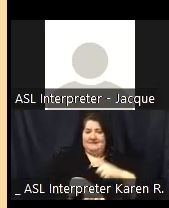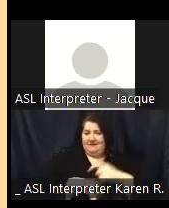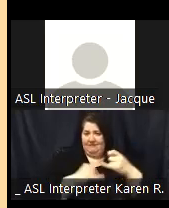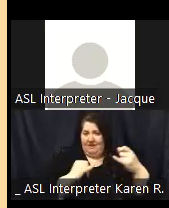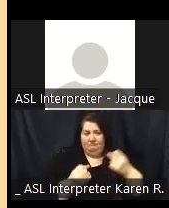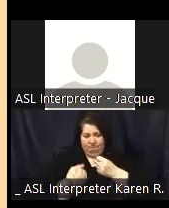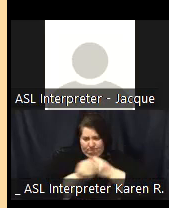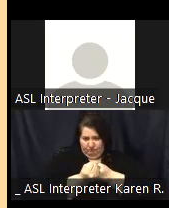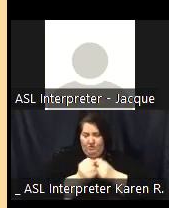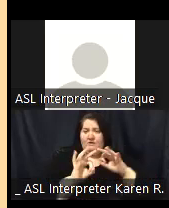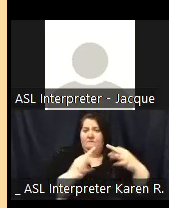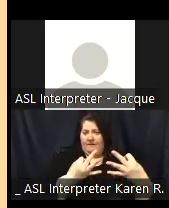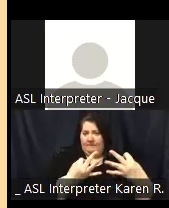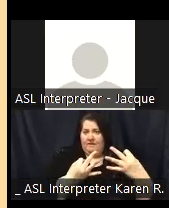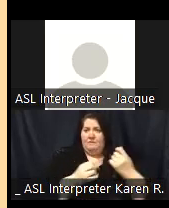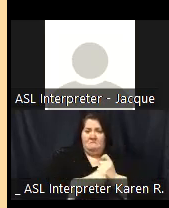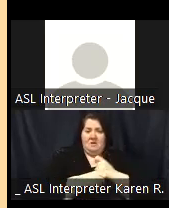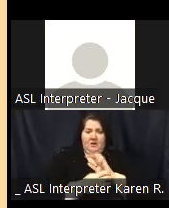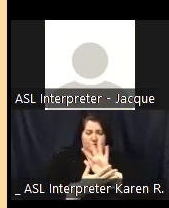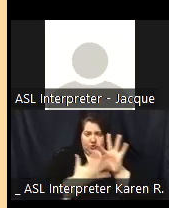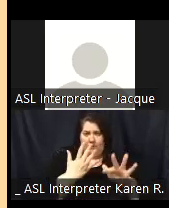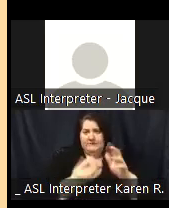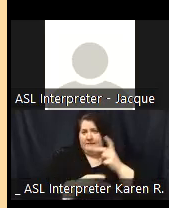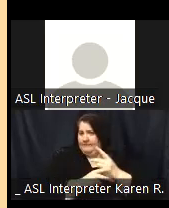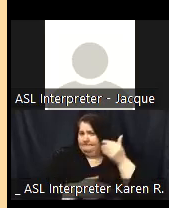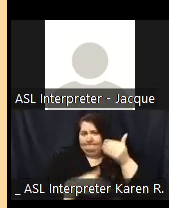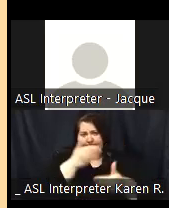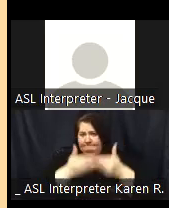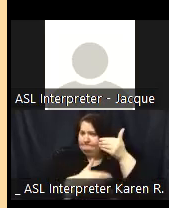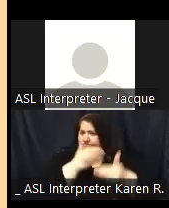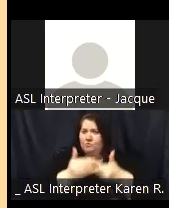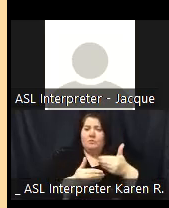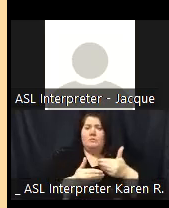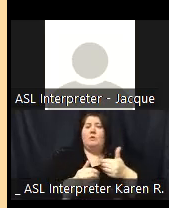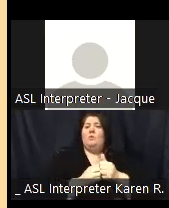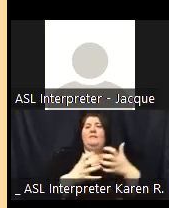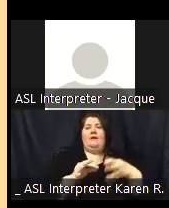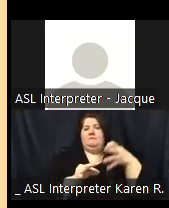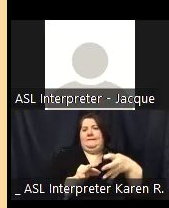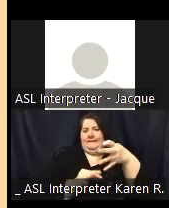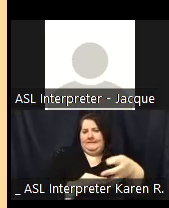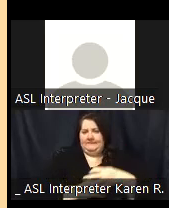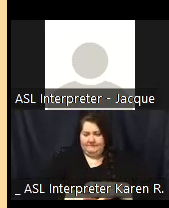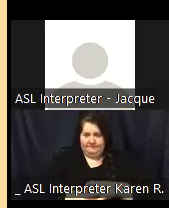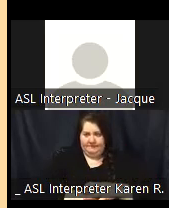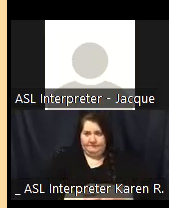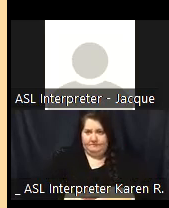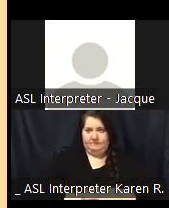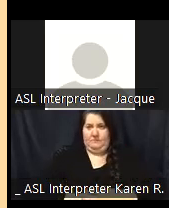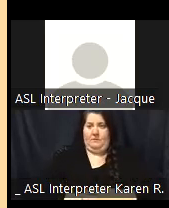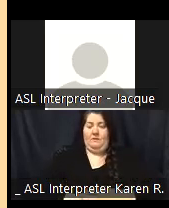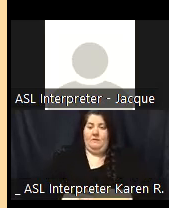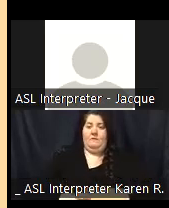support a family while they are making a choice and keep them moving through the ESIT process without delays. And they